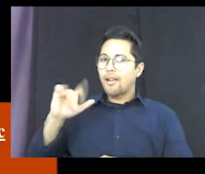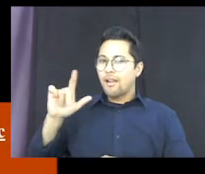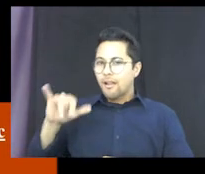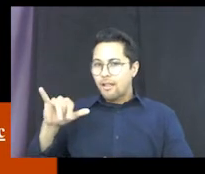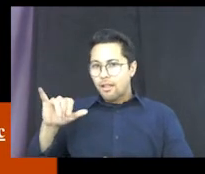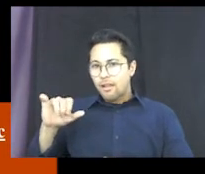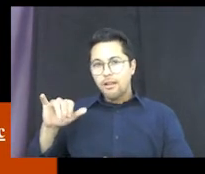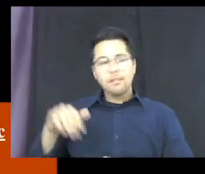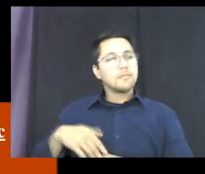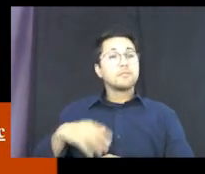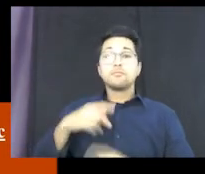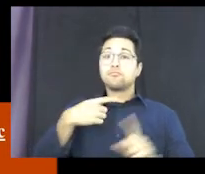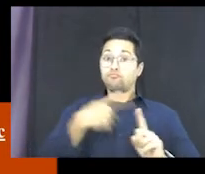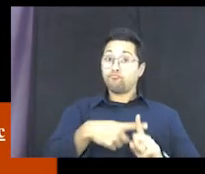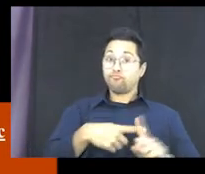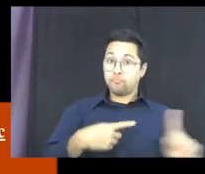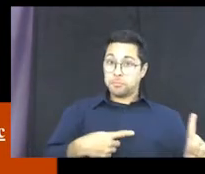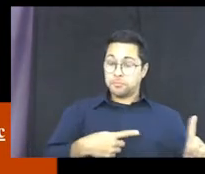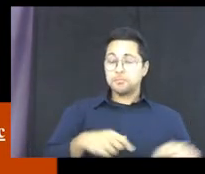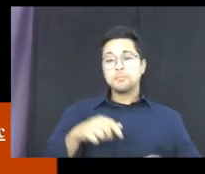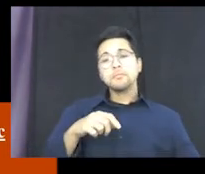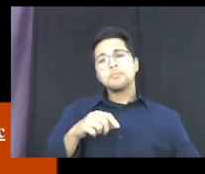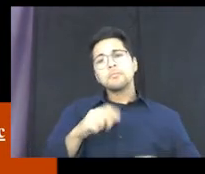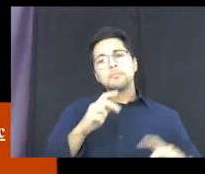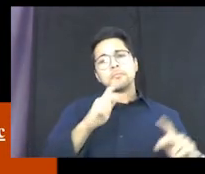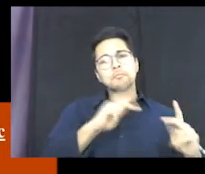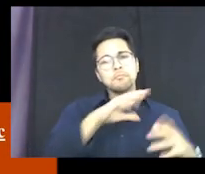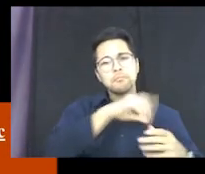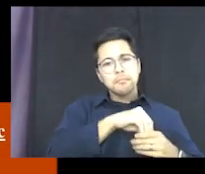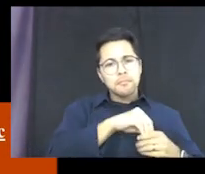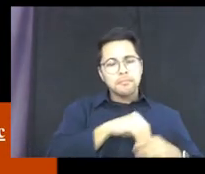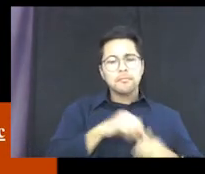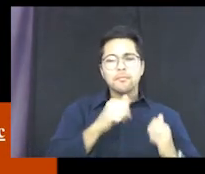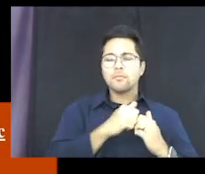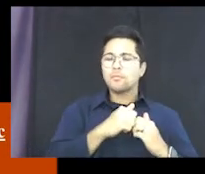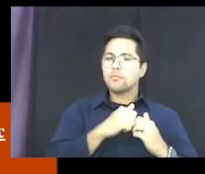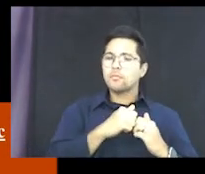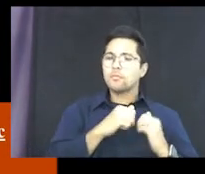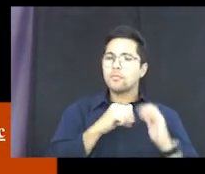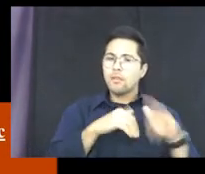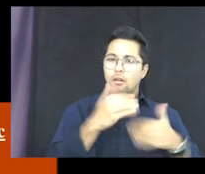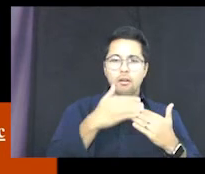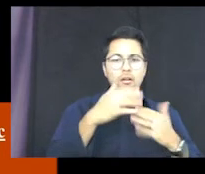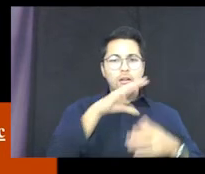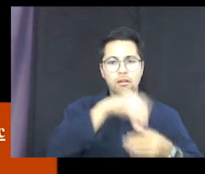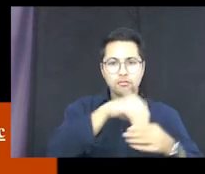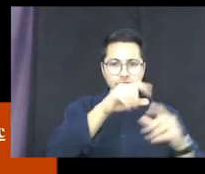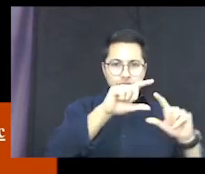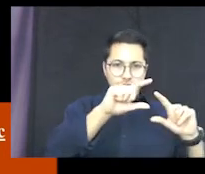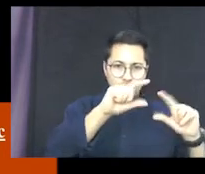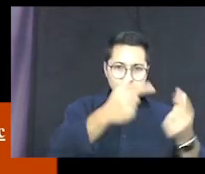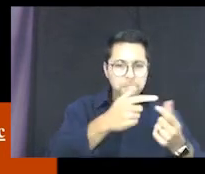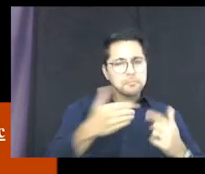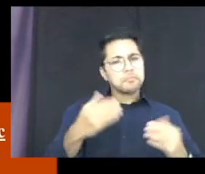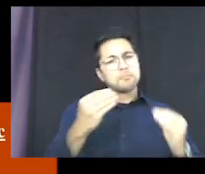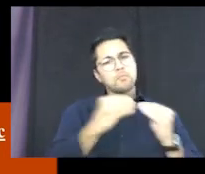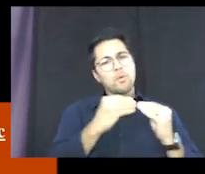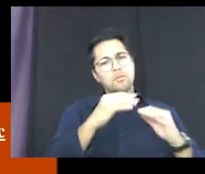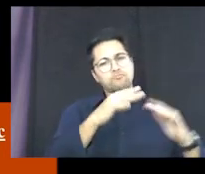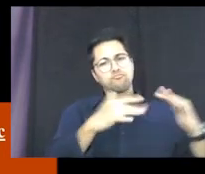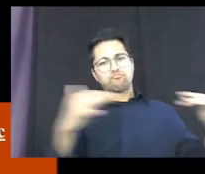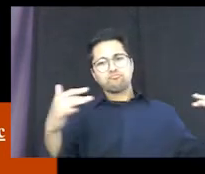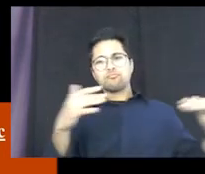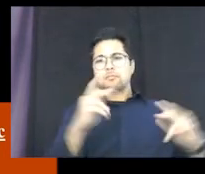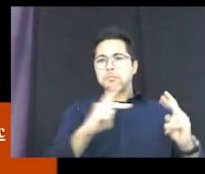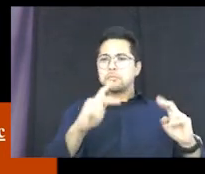ages. Pro, autistic participants within an all-inclusive group have a greater variety of individuals to